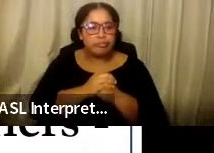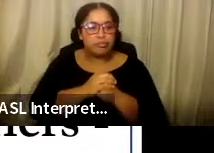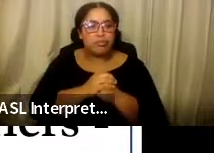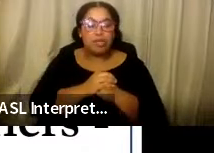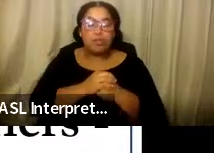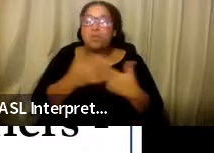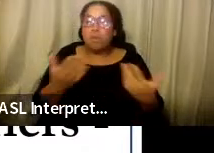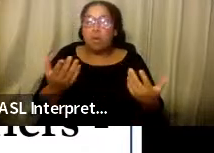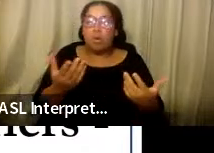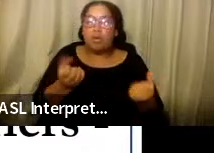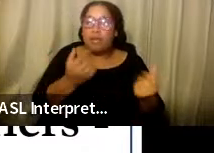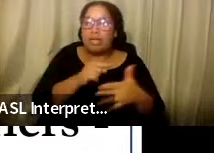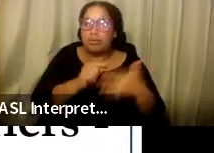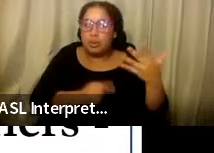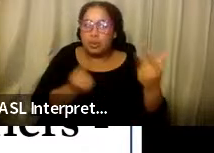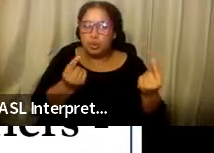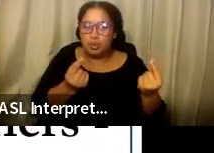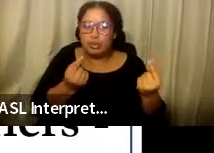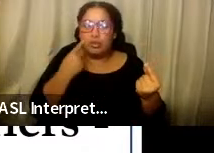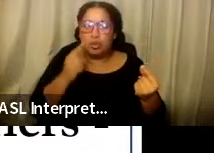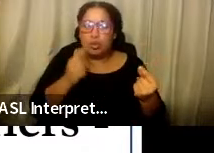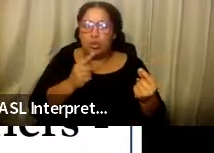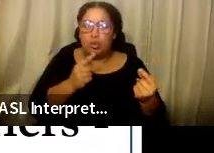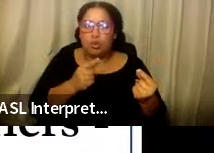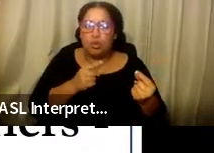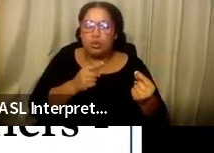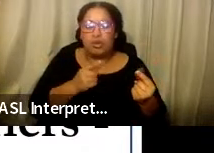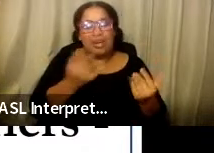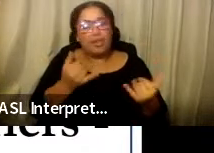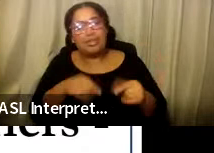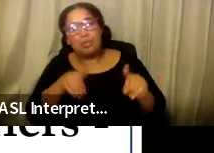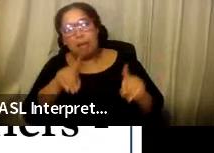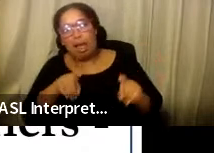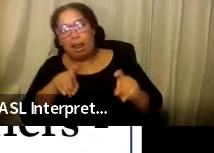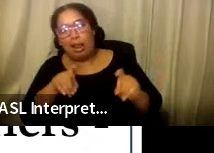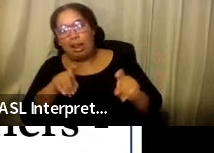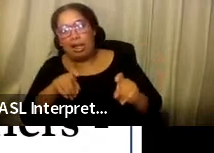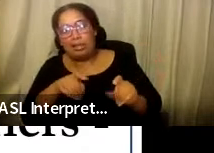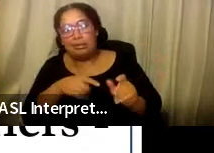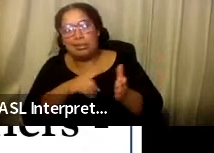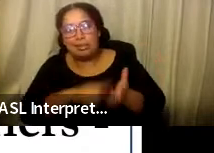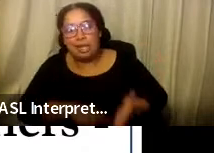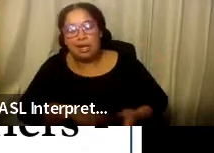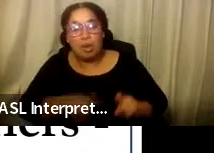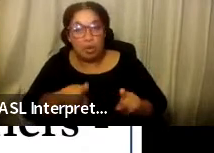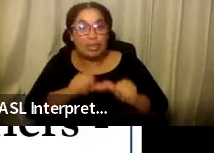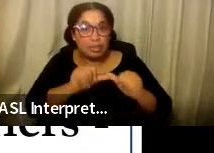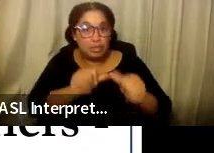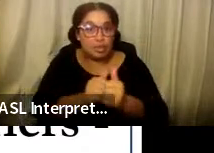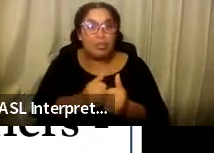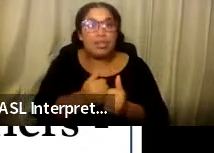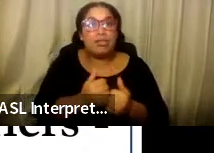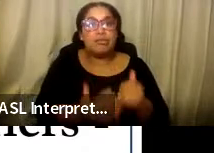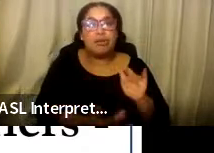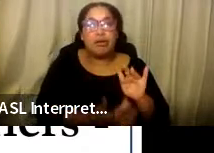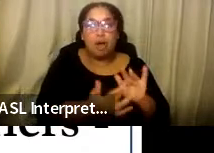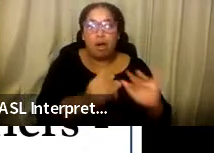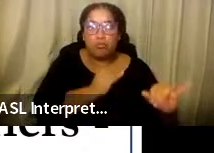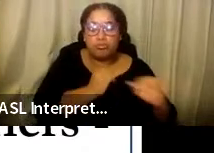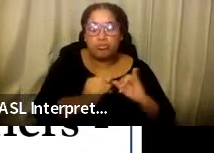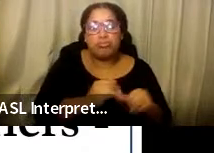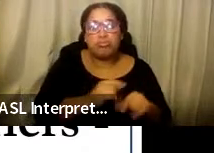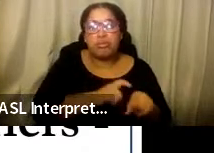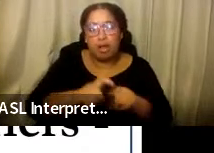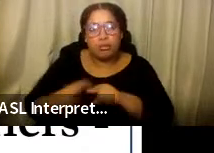that we are doing to do this, but we thought this is a pilot study. We do plan to continue with some of these calls, but we wanted to just let you know that this